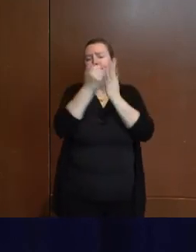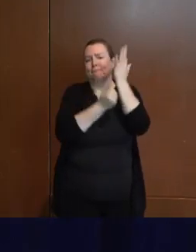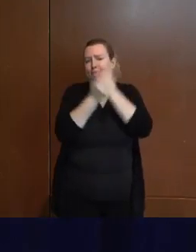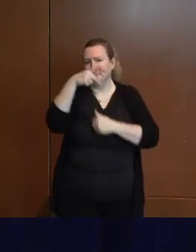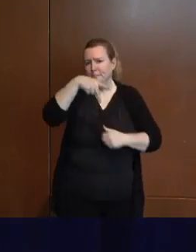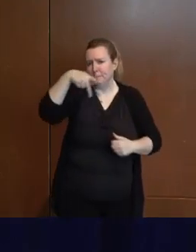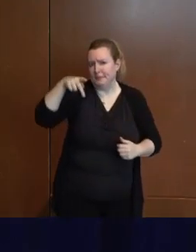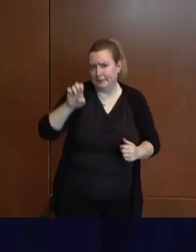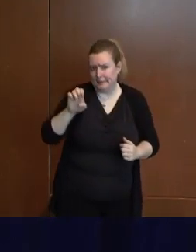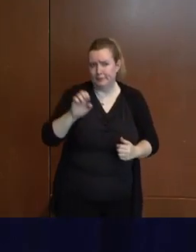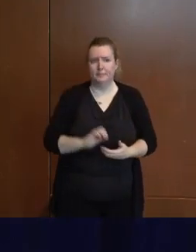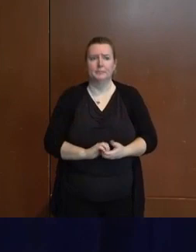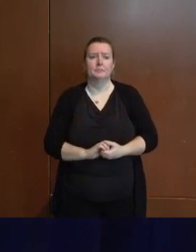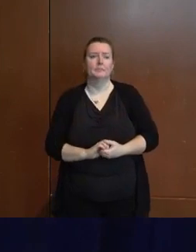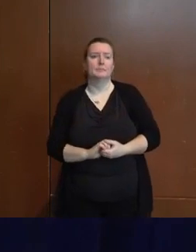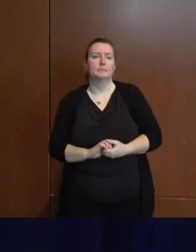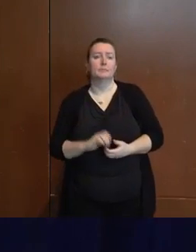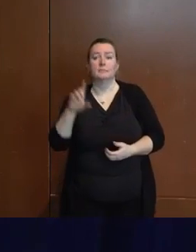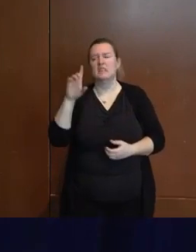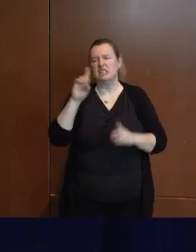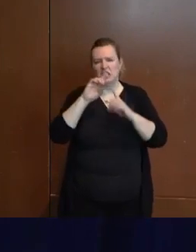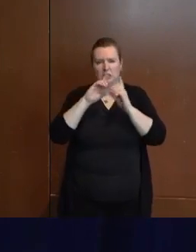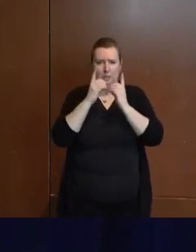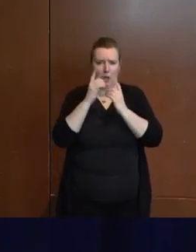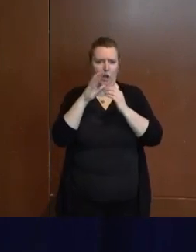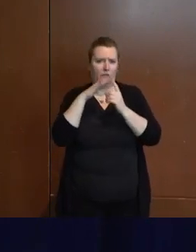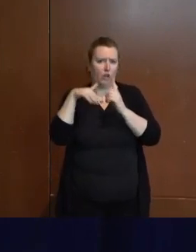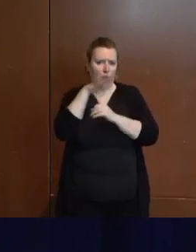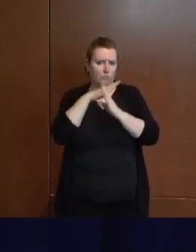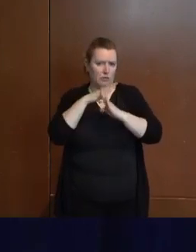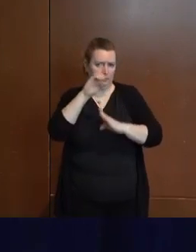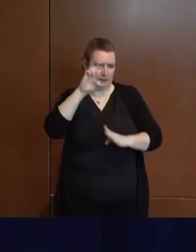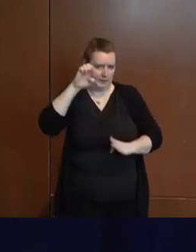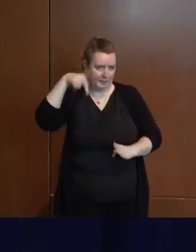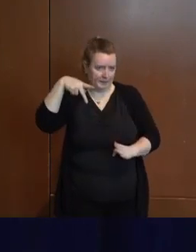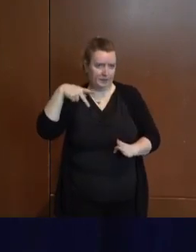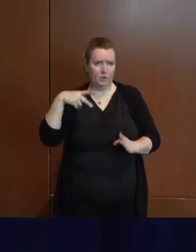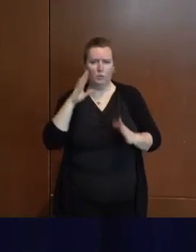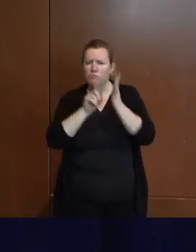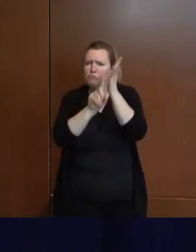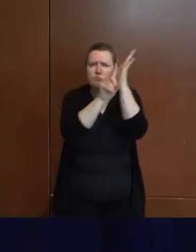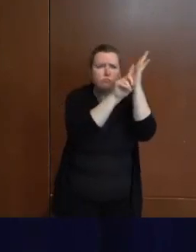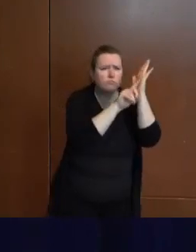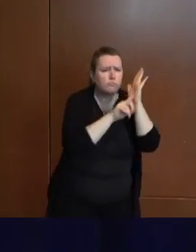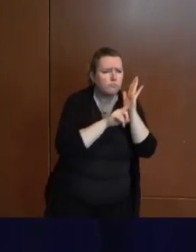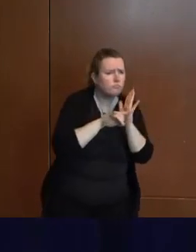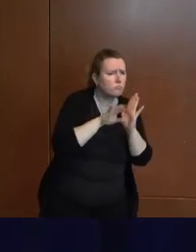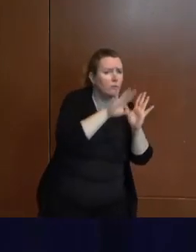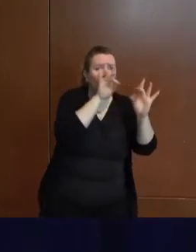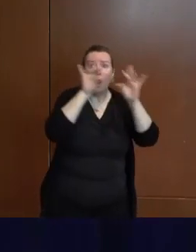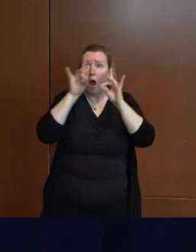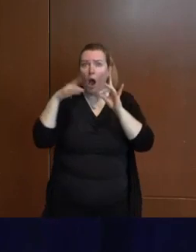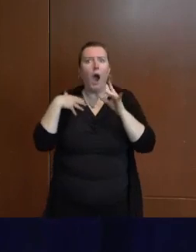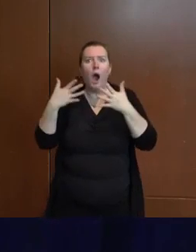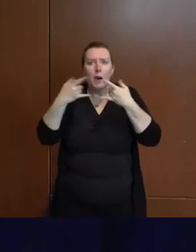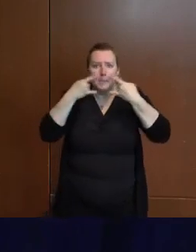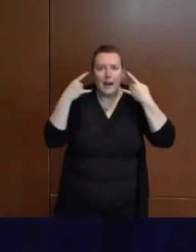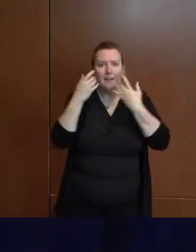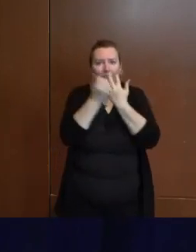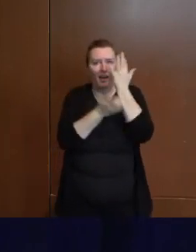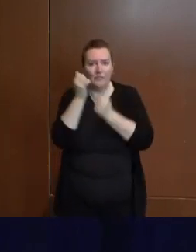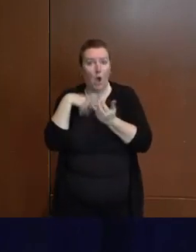to the closets and the cupboards and come up with 10,000, almost 10,000 N95 masks,